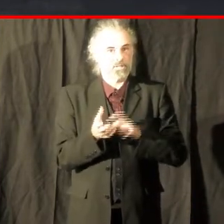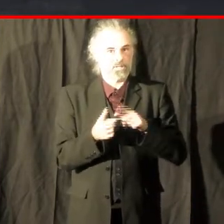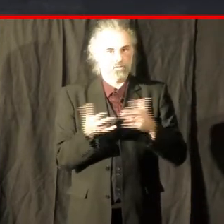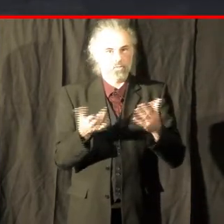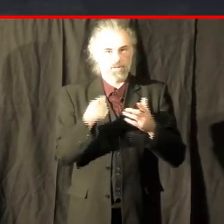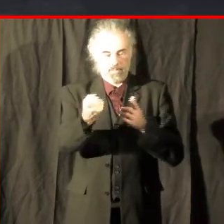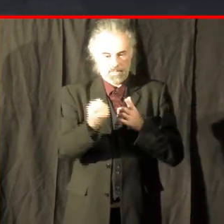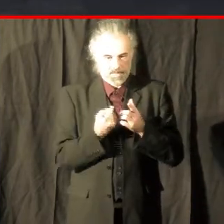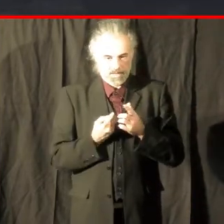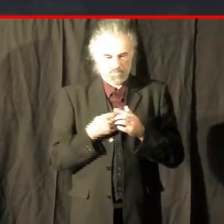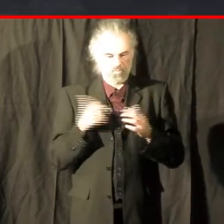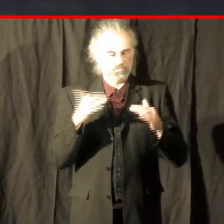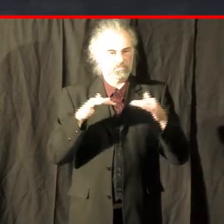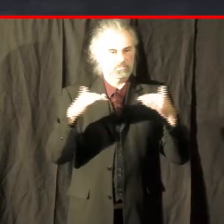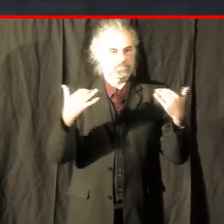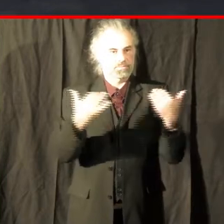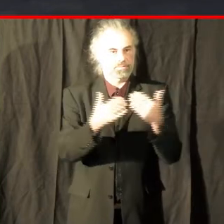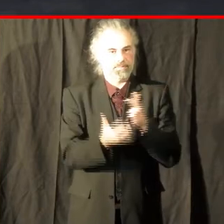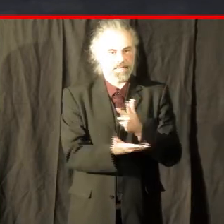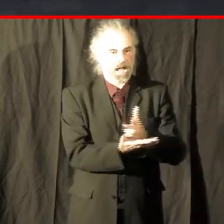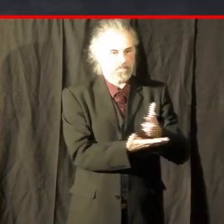area is in the car park.